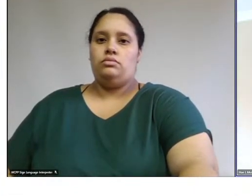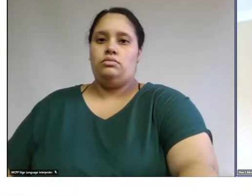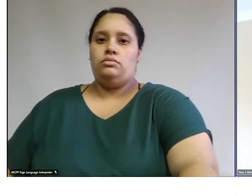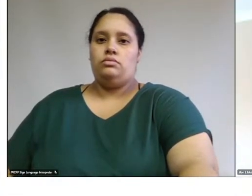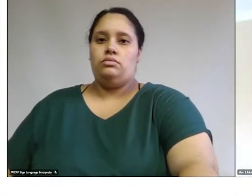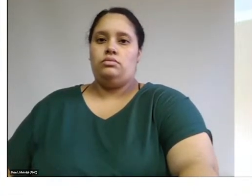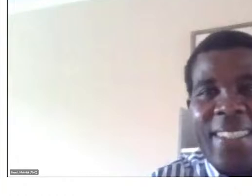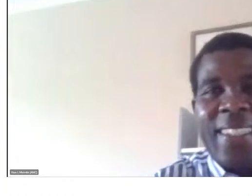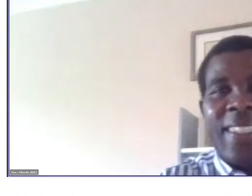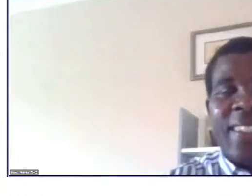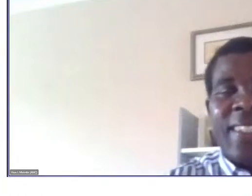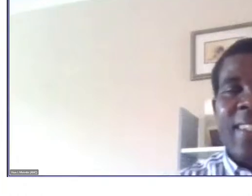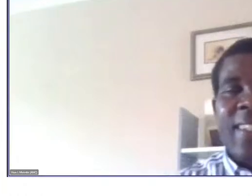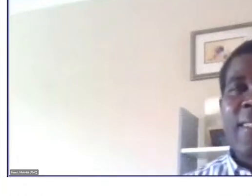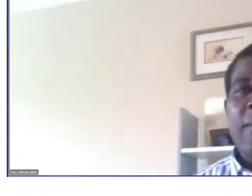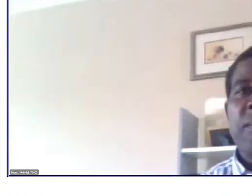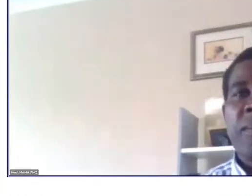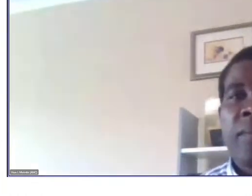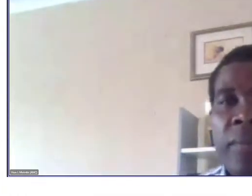Thanks.